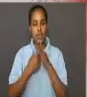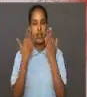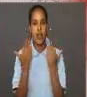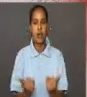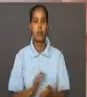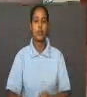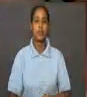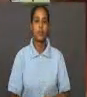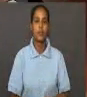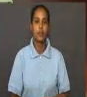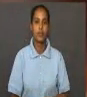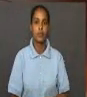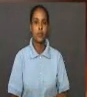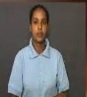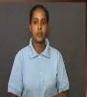now.